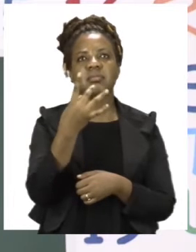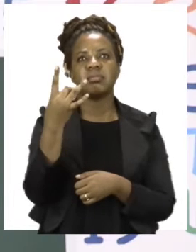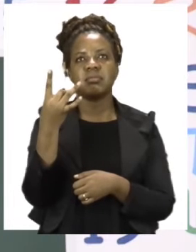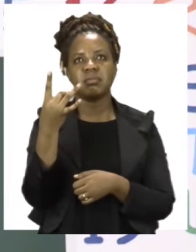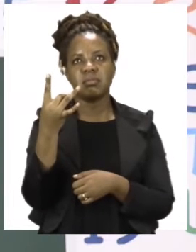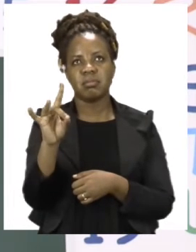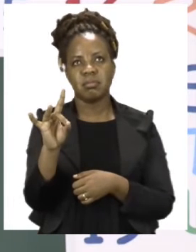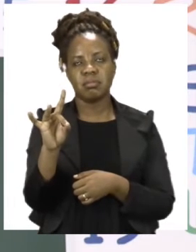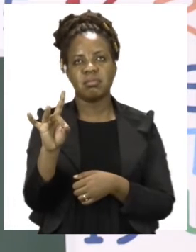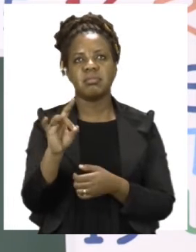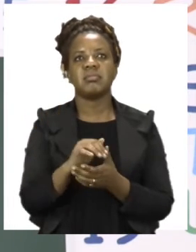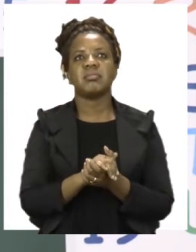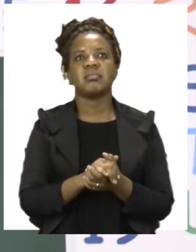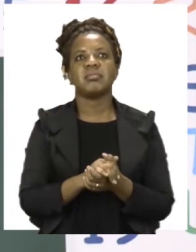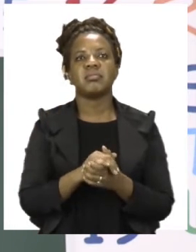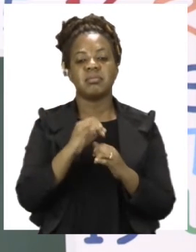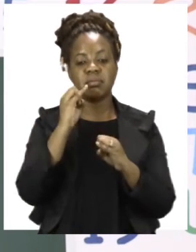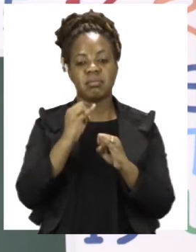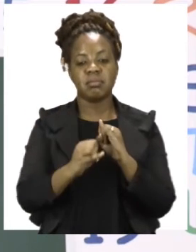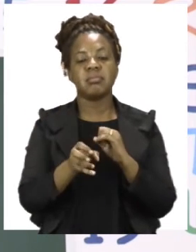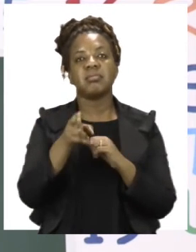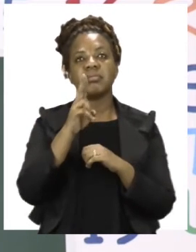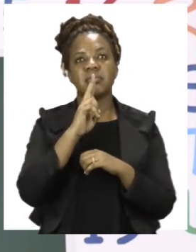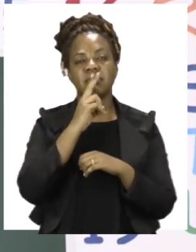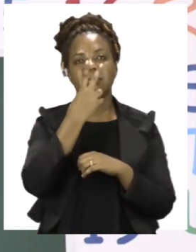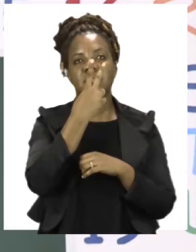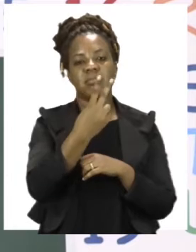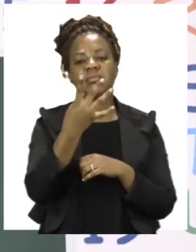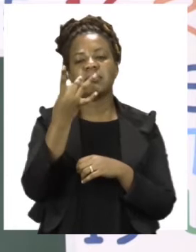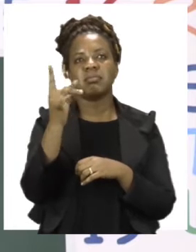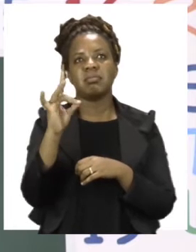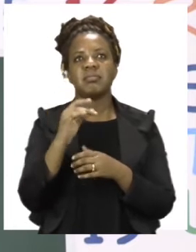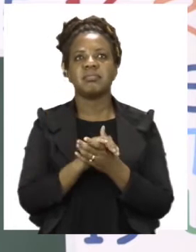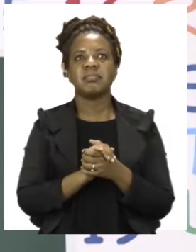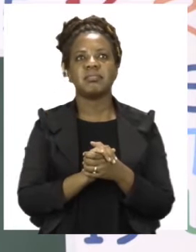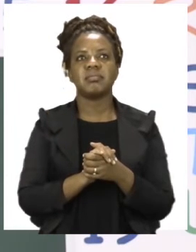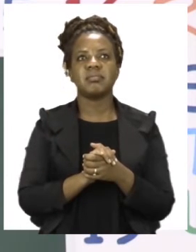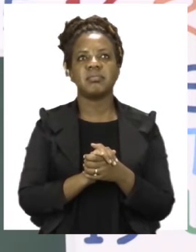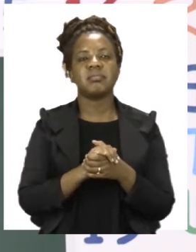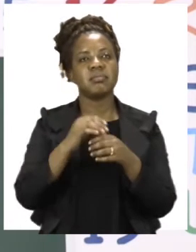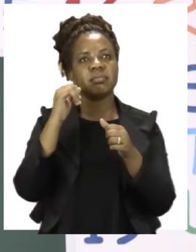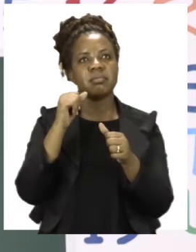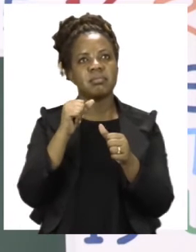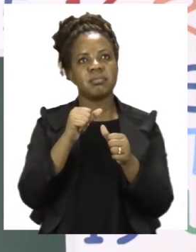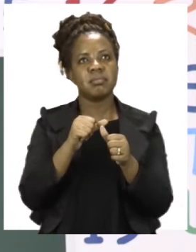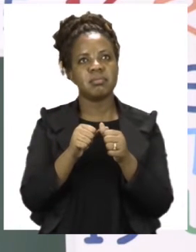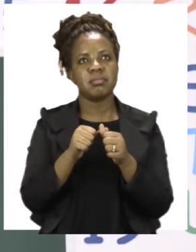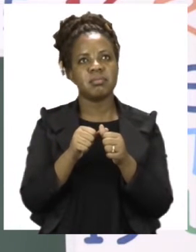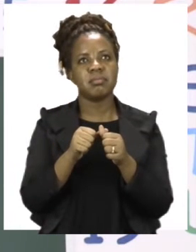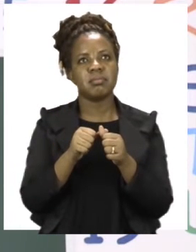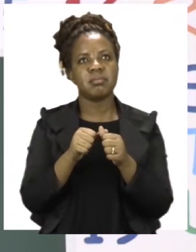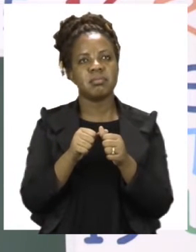28. Well done, everyone. Now I'd like you to please remember, you don't always have to